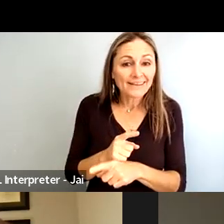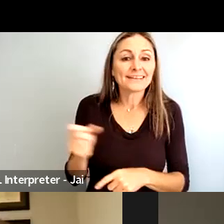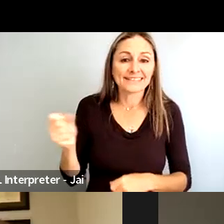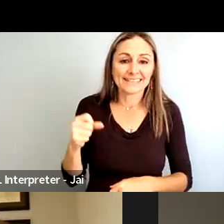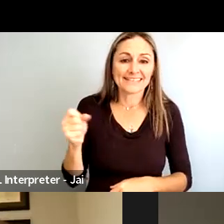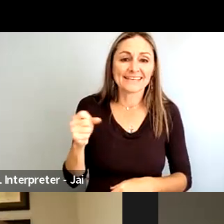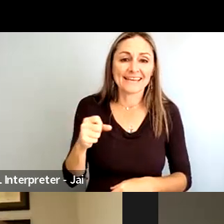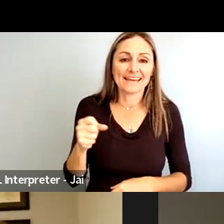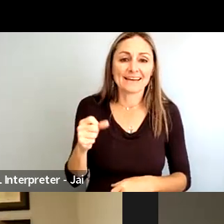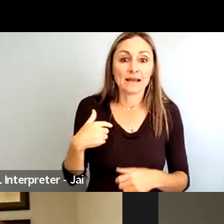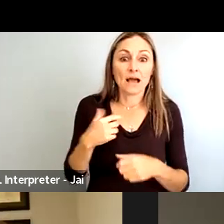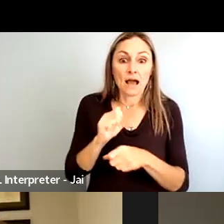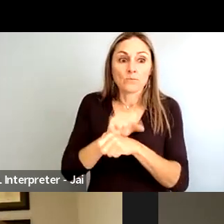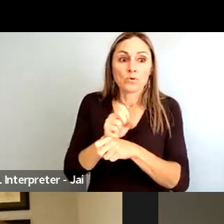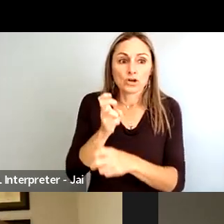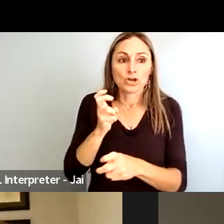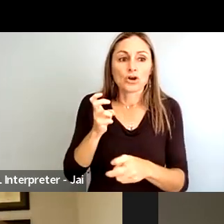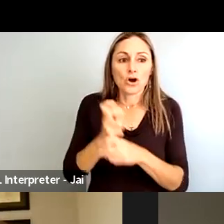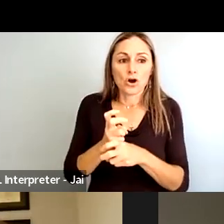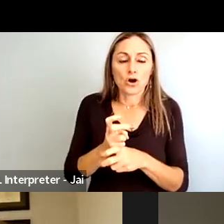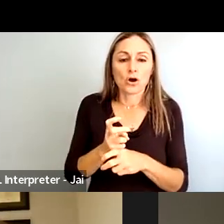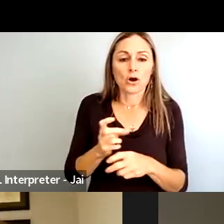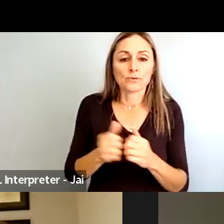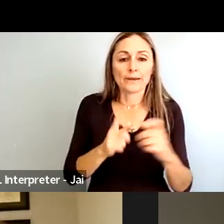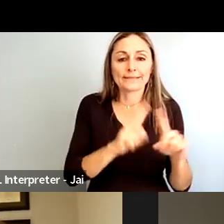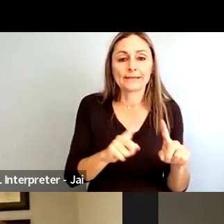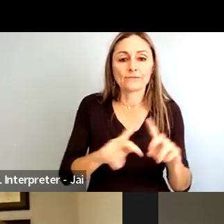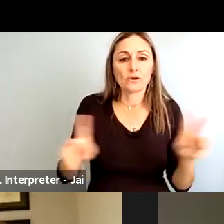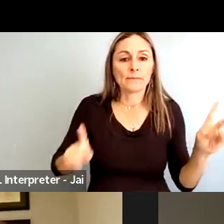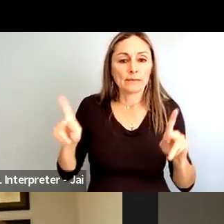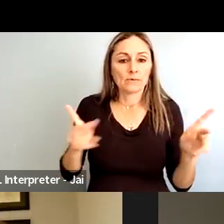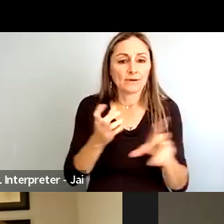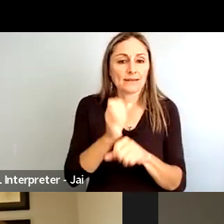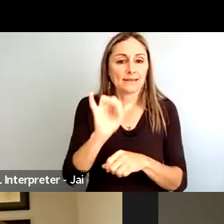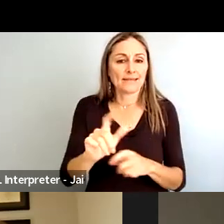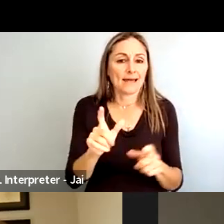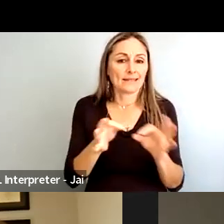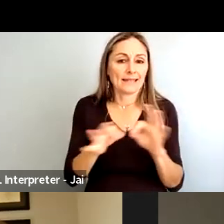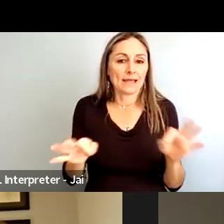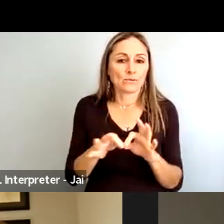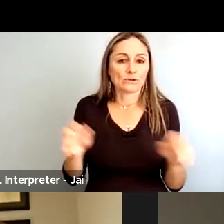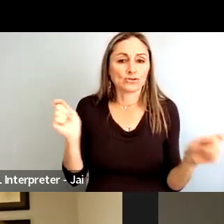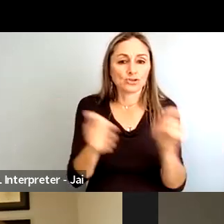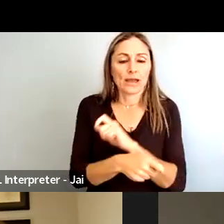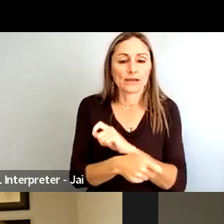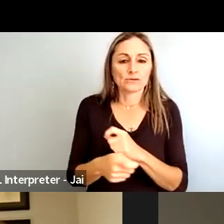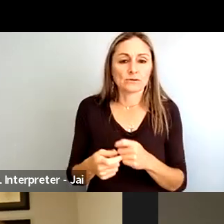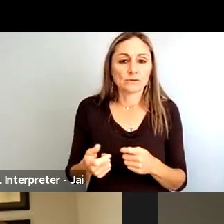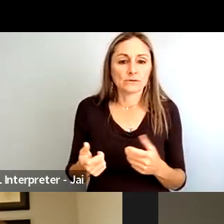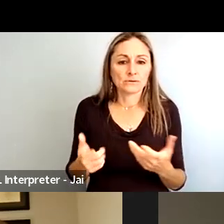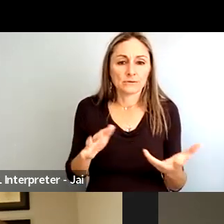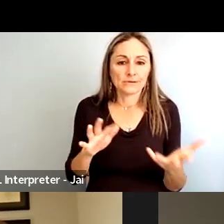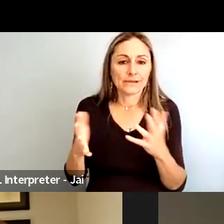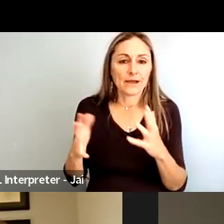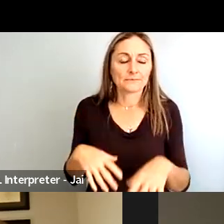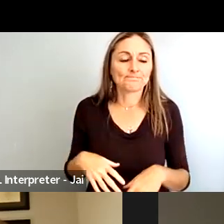Yeah, I'm working hard with different people on getting it changed. Well, at least in Richland 1 or